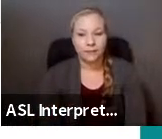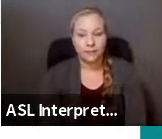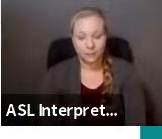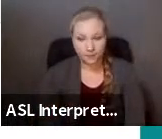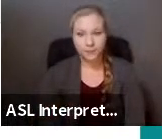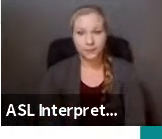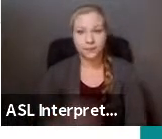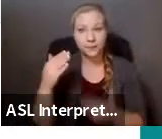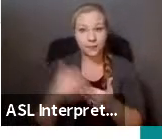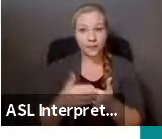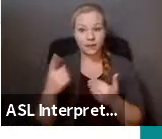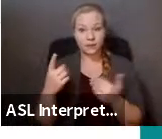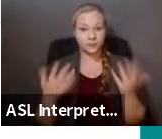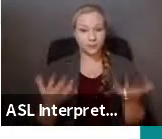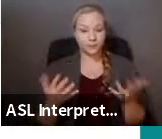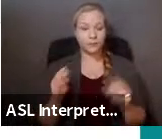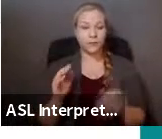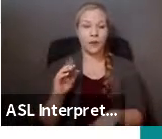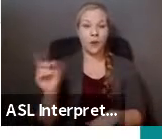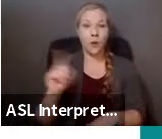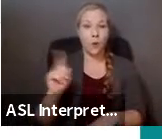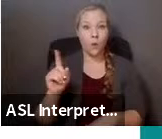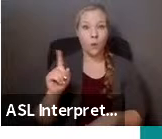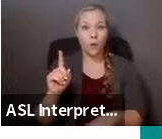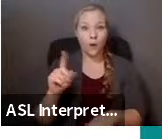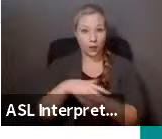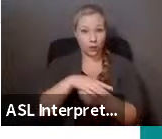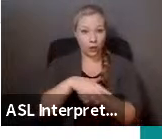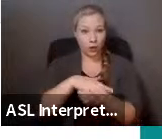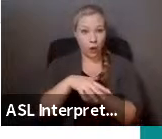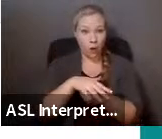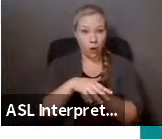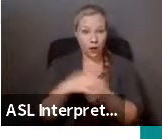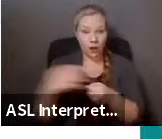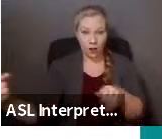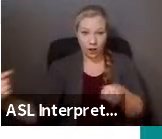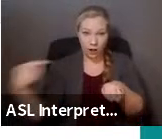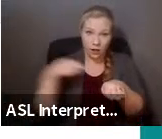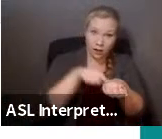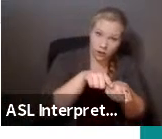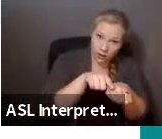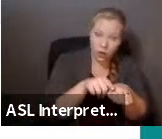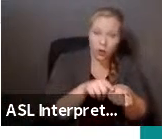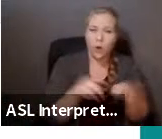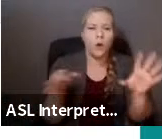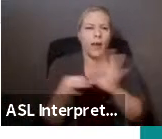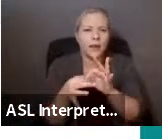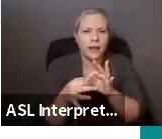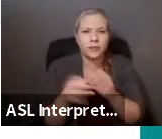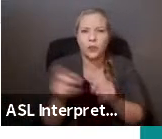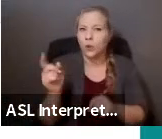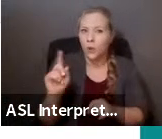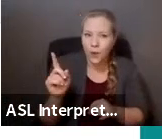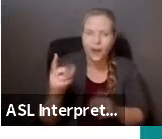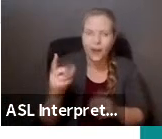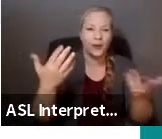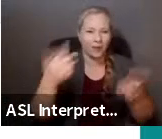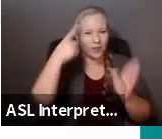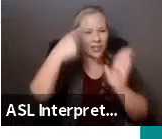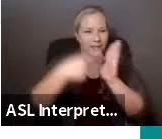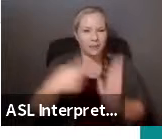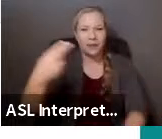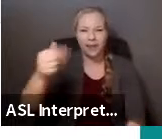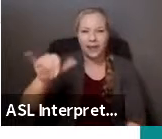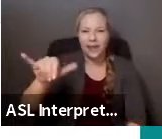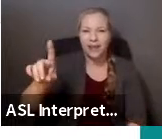So where there are local street connections, those will be compatible with the local agency plans, for example, the Hayden Island Master Plan. We don't